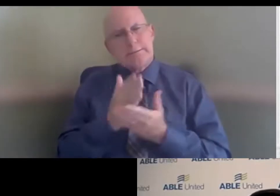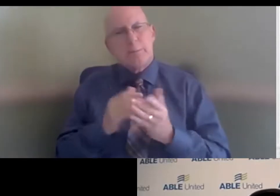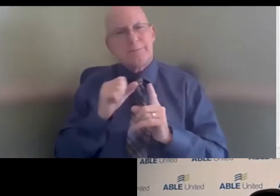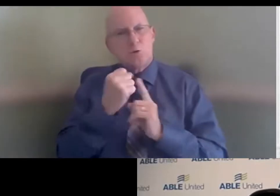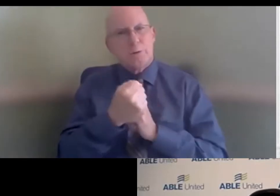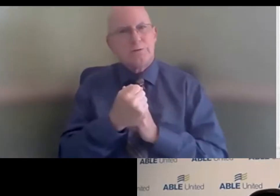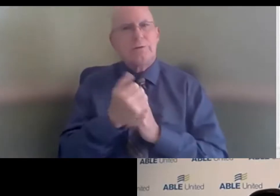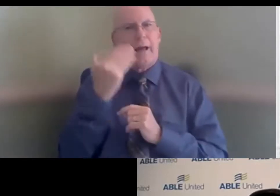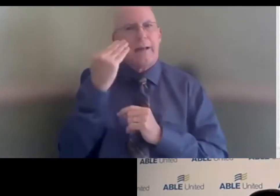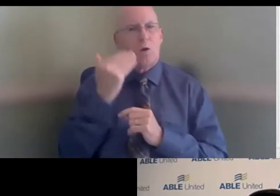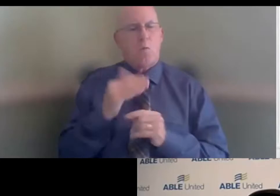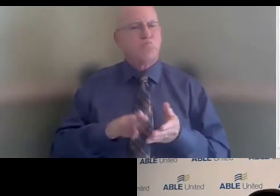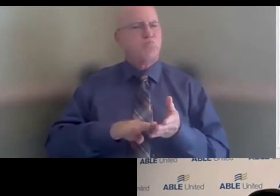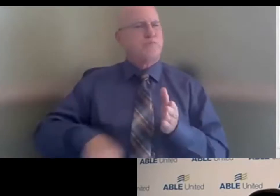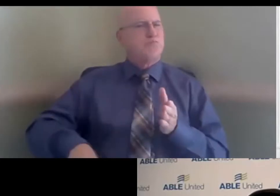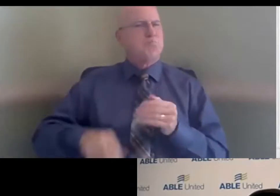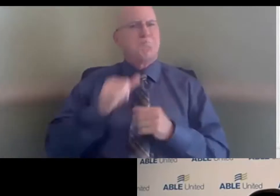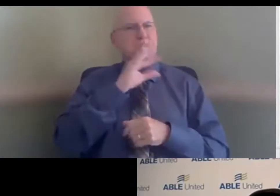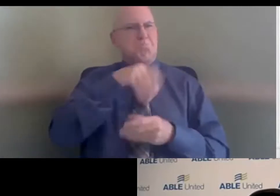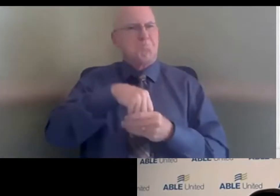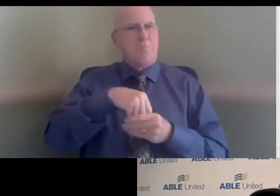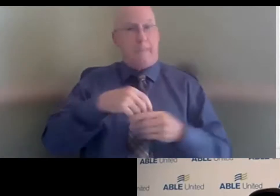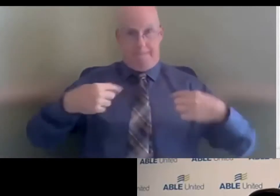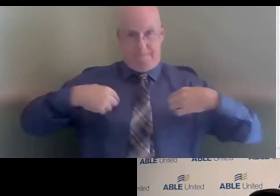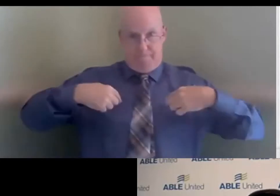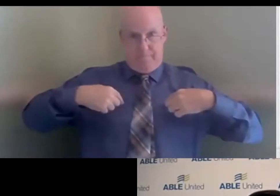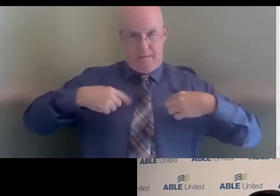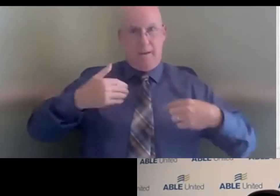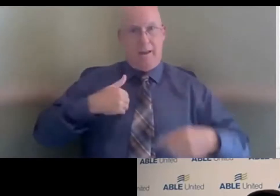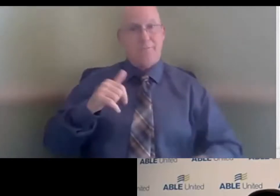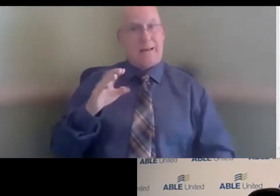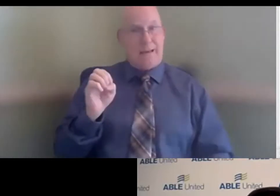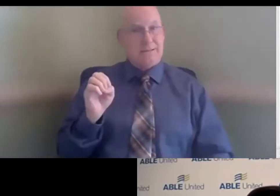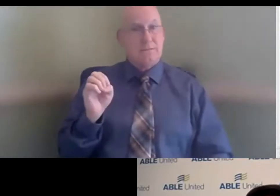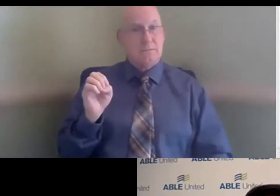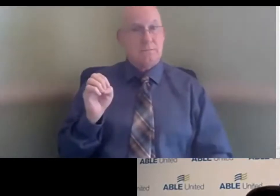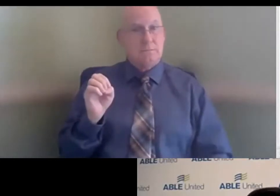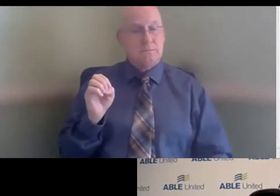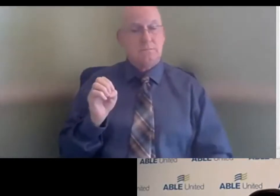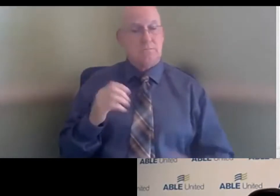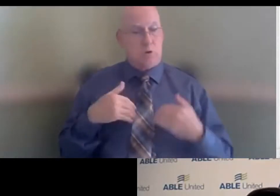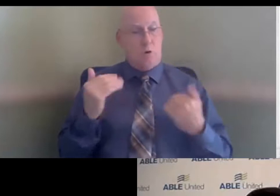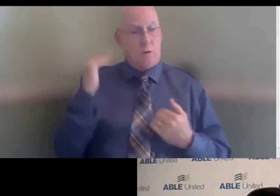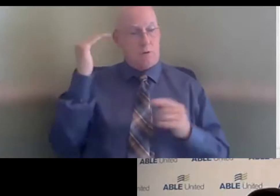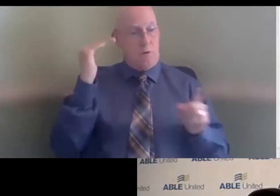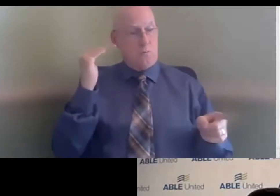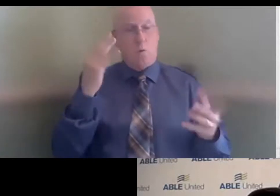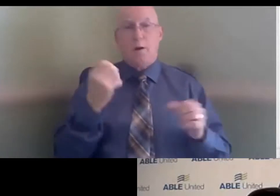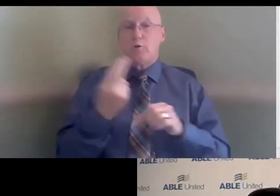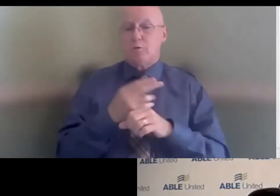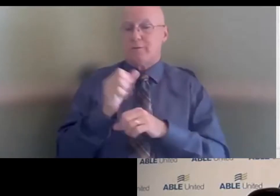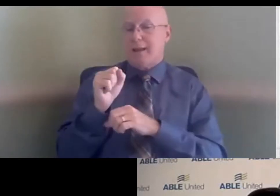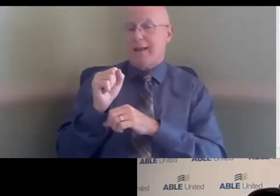they've been excluded. So I, for instance, have a case where the young adult wanted to use an ABLE account